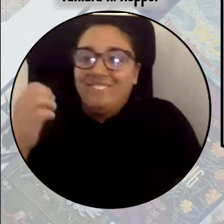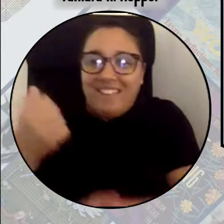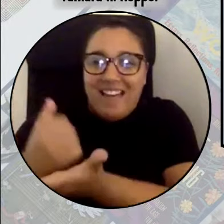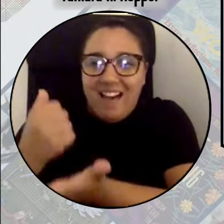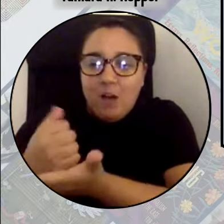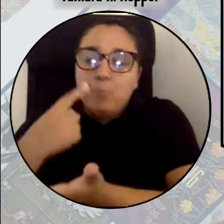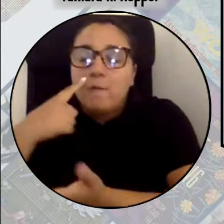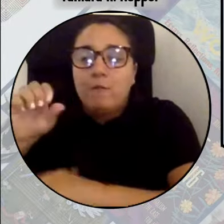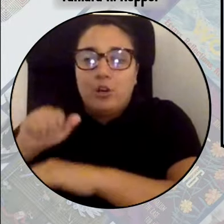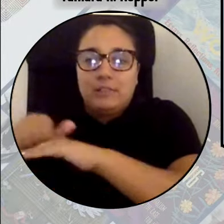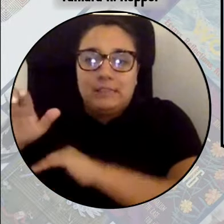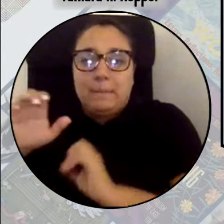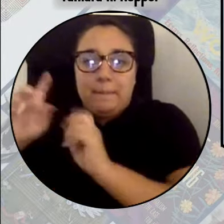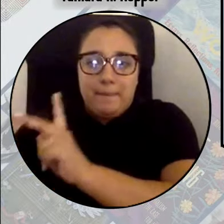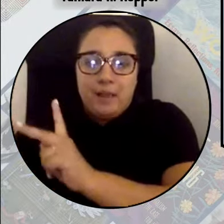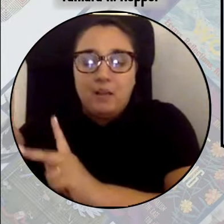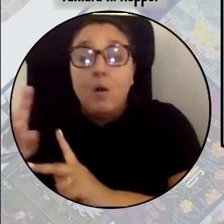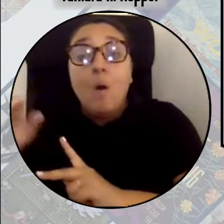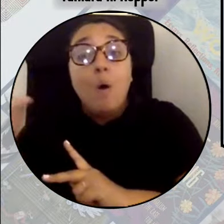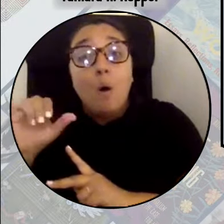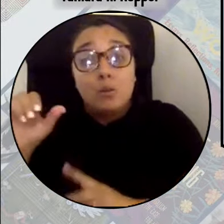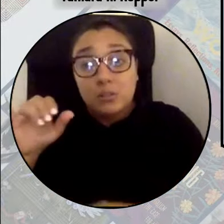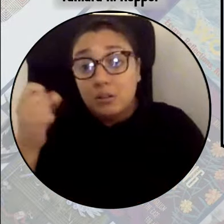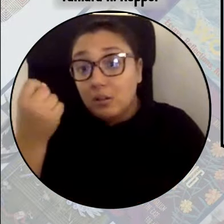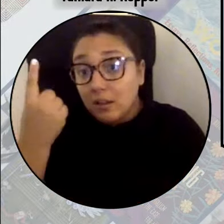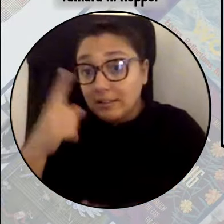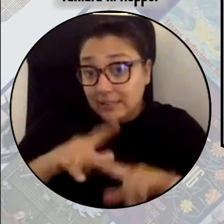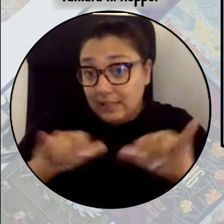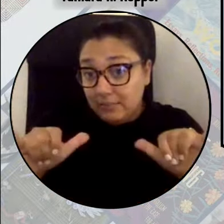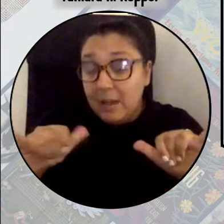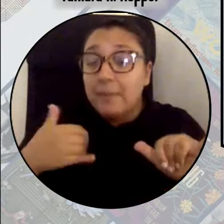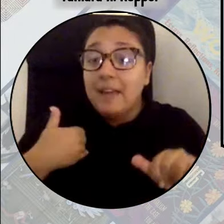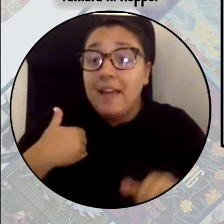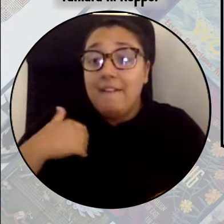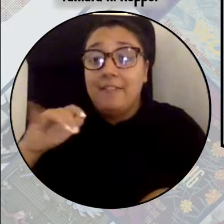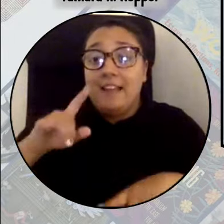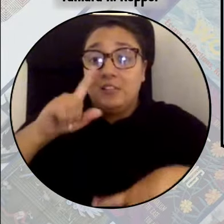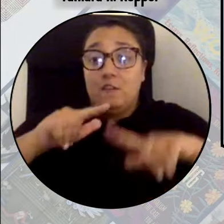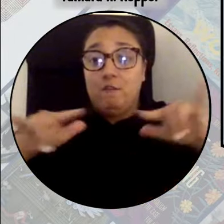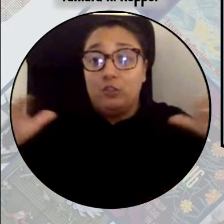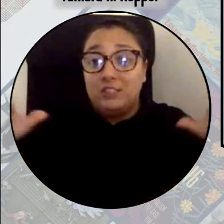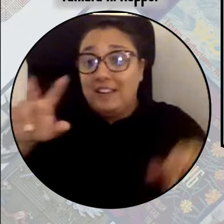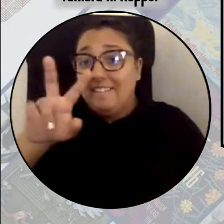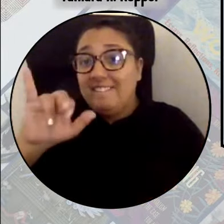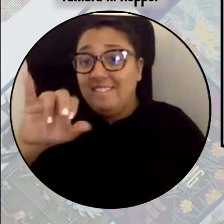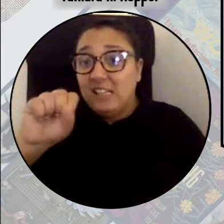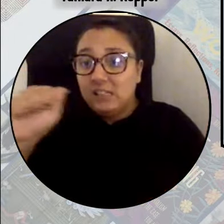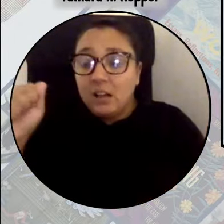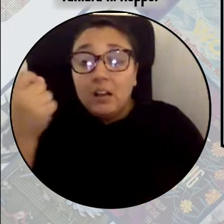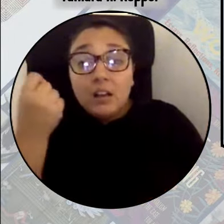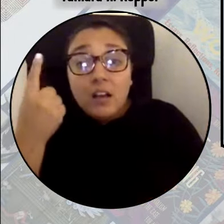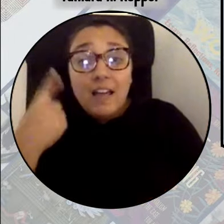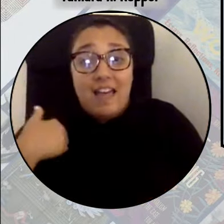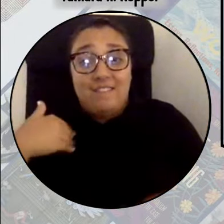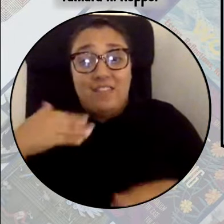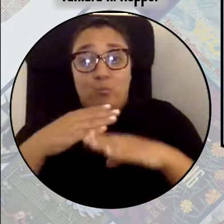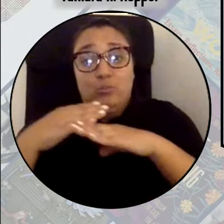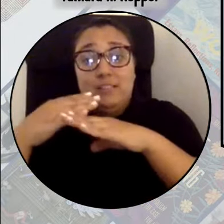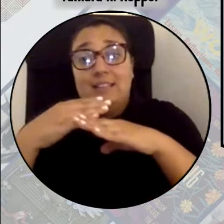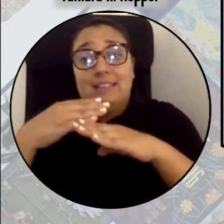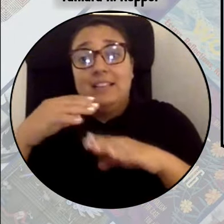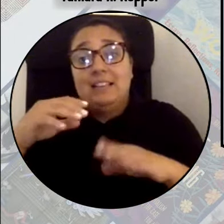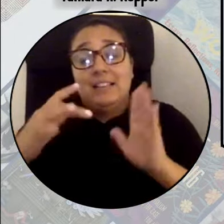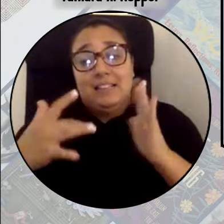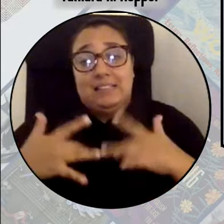what gives us the diversity visa, right? But here, this is what temporary protected status is. And this is the program that